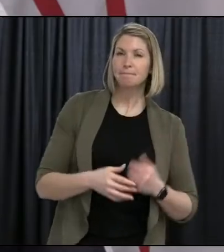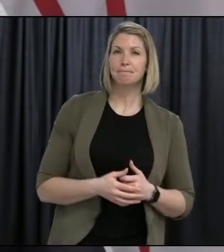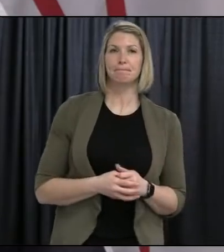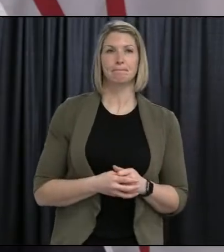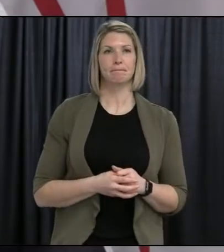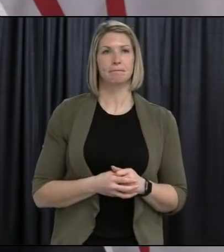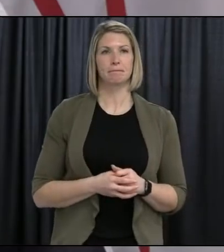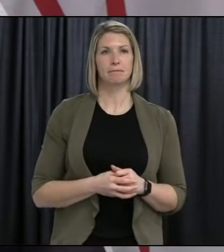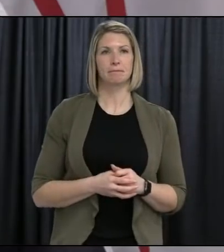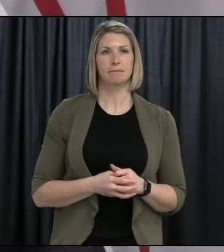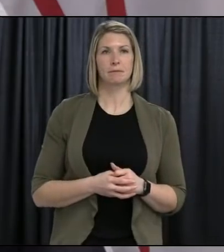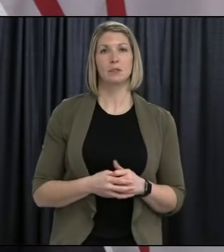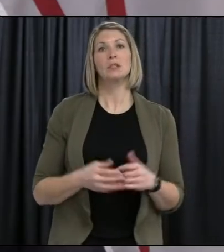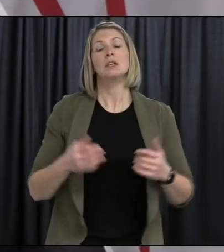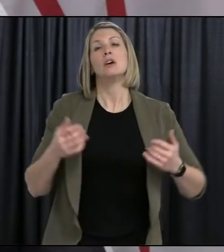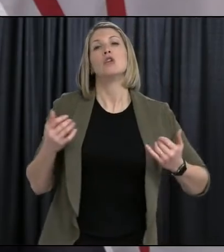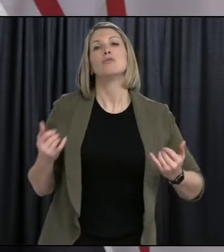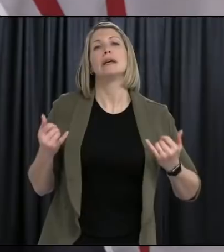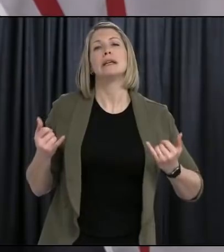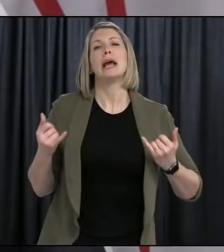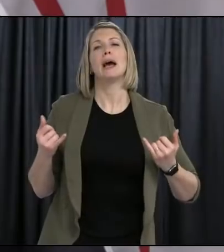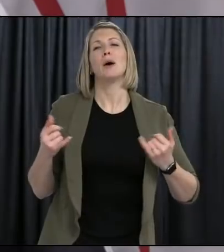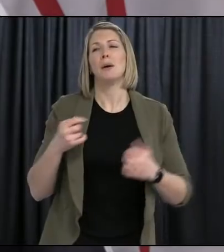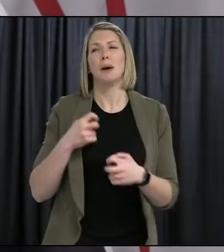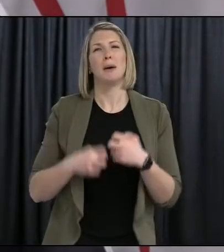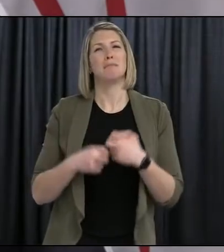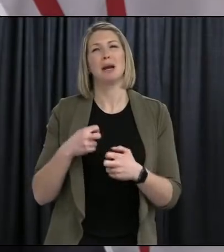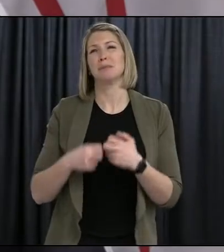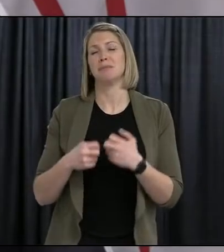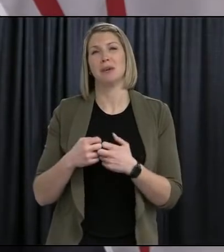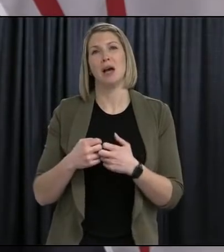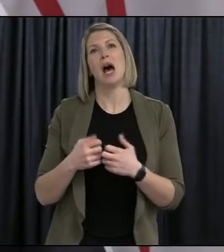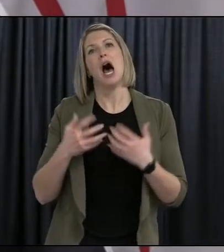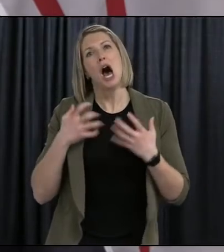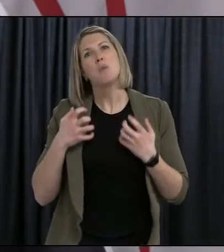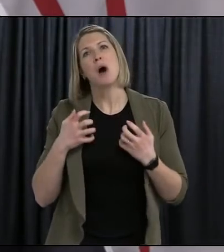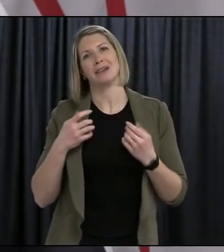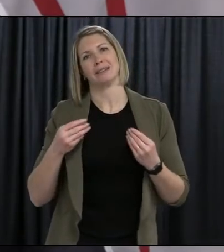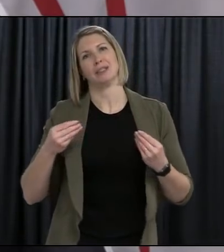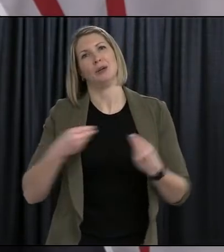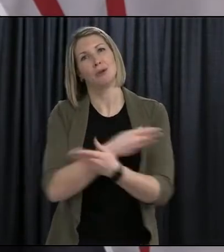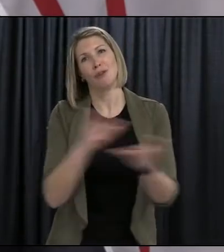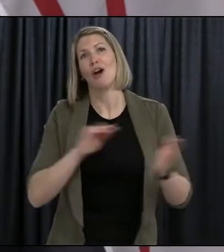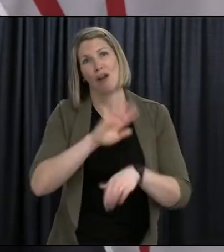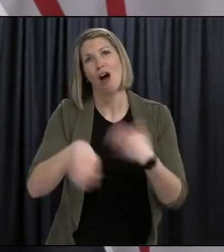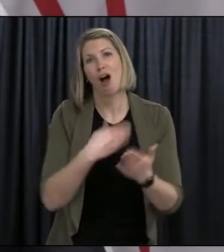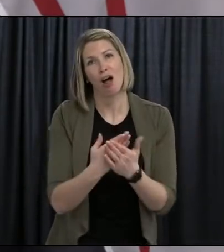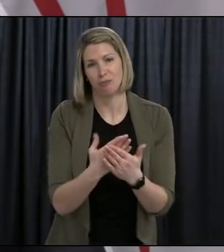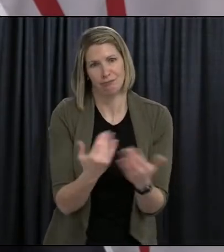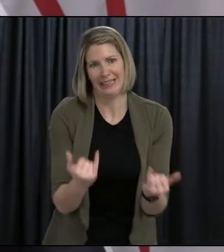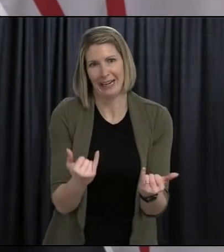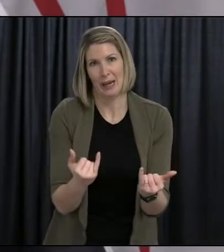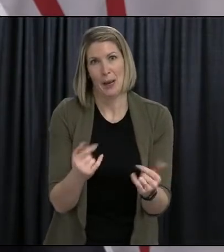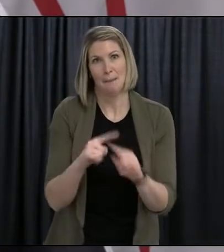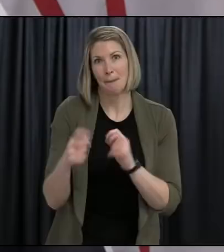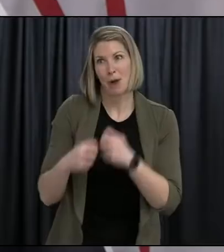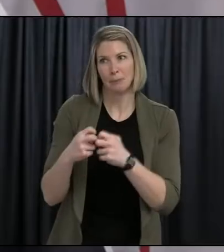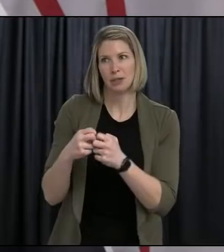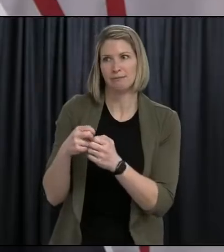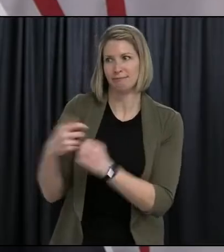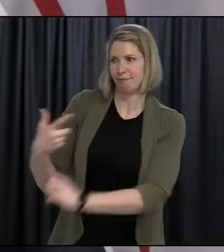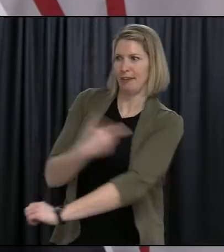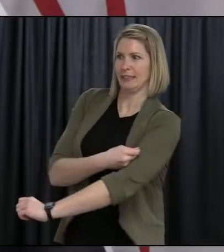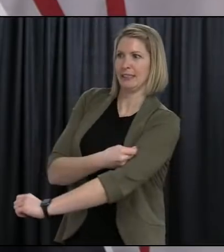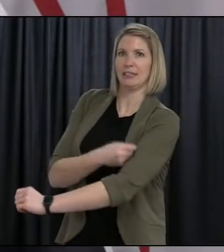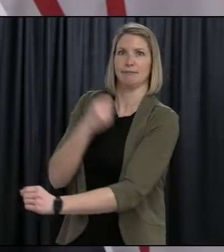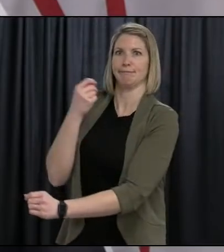Our problem here is we would give everybody the vaccine if we had the vaccine to give. The problem is we don't. And so because of that, we do